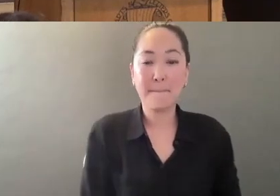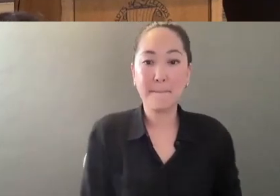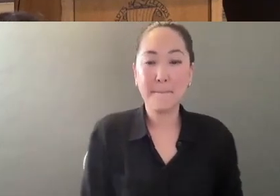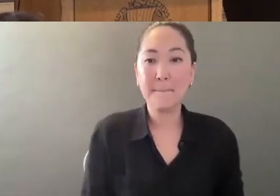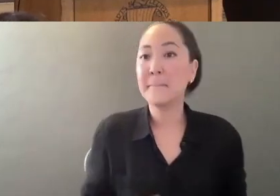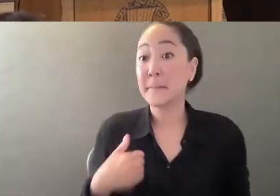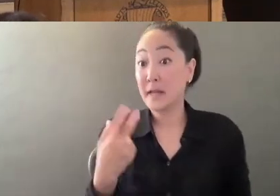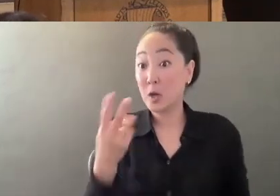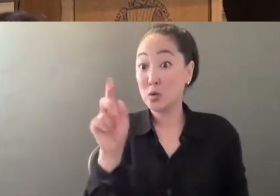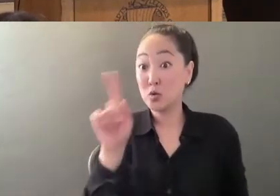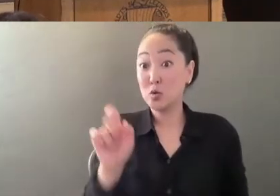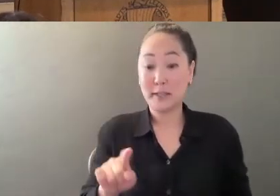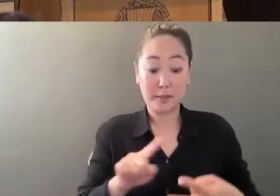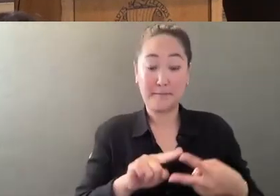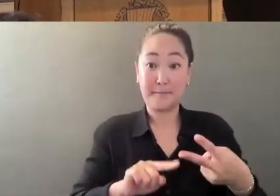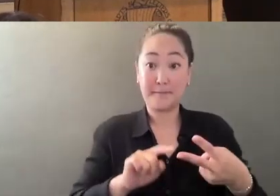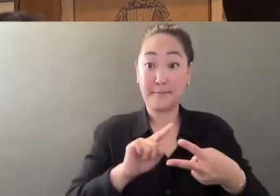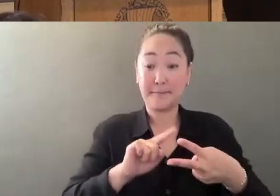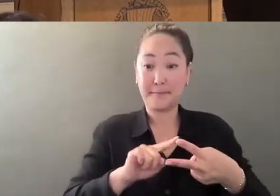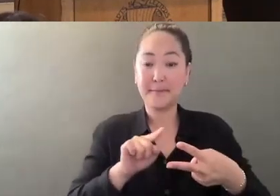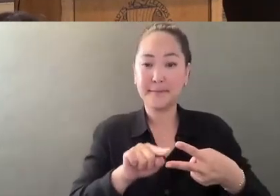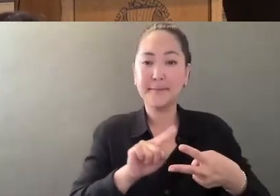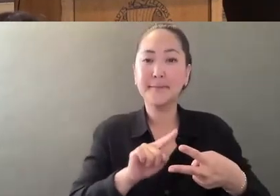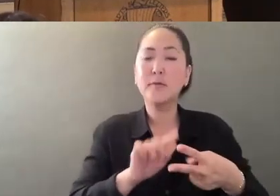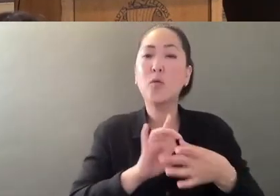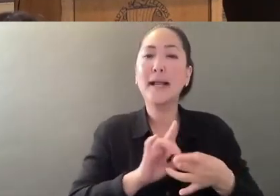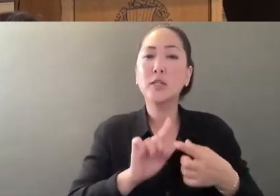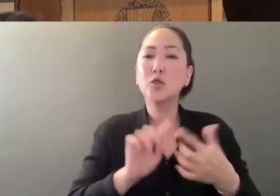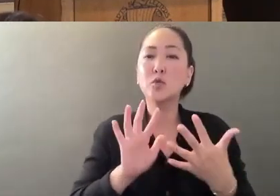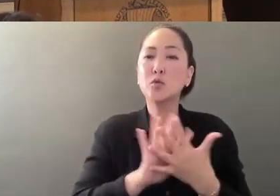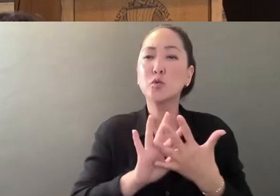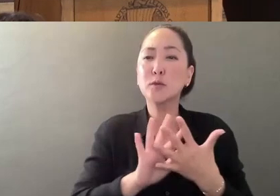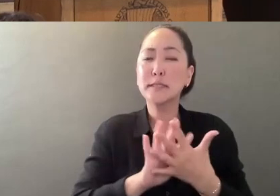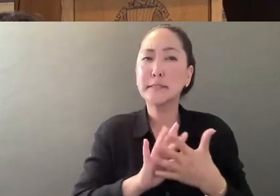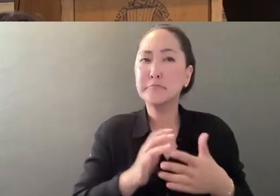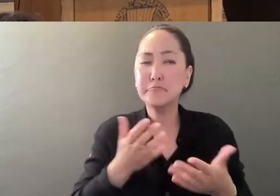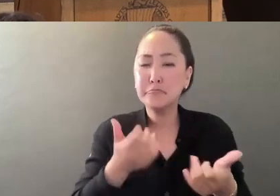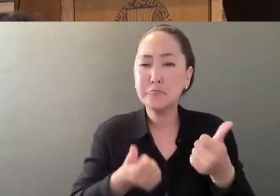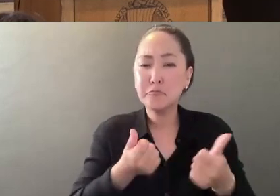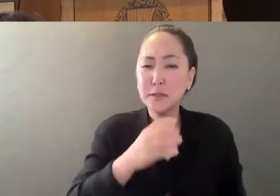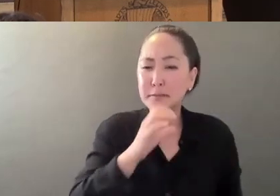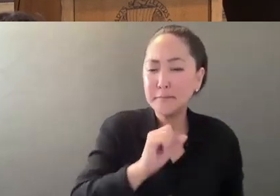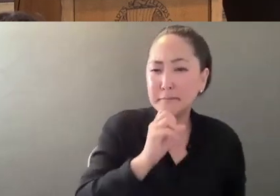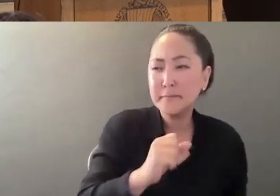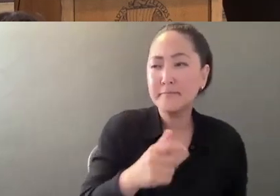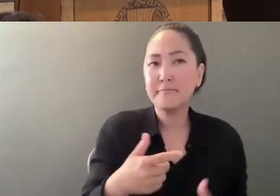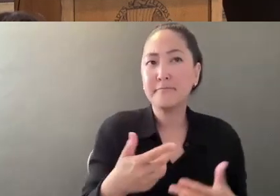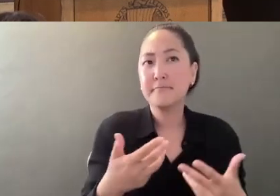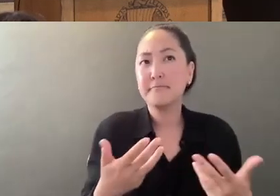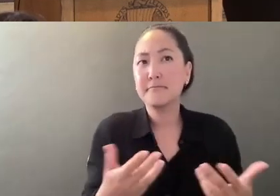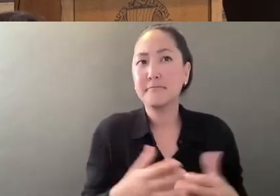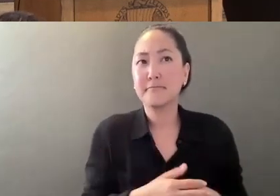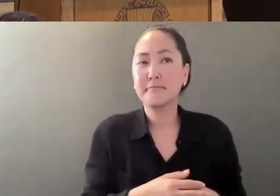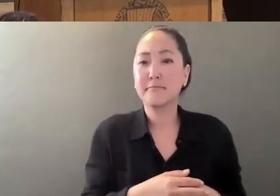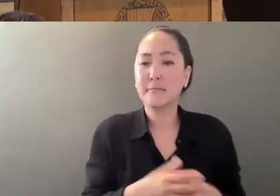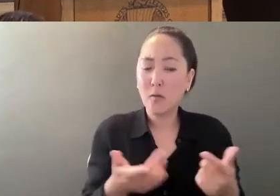I have two questions. The first question is about screening. I just want to know what age or what